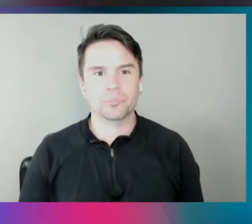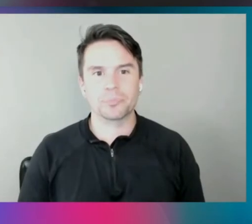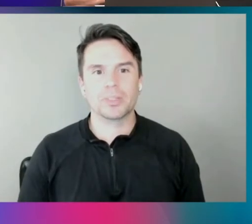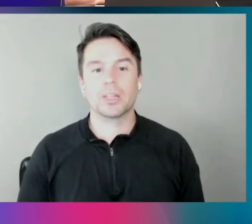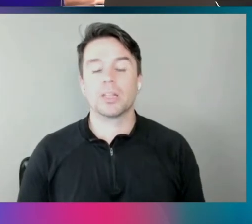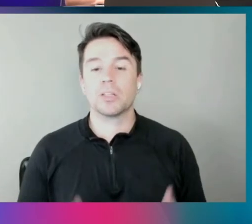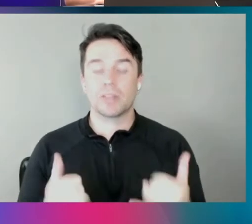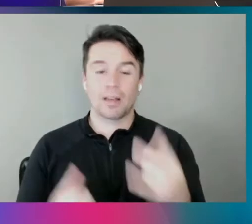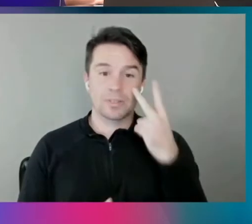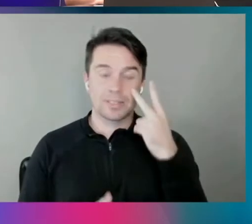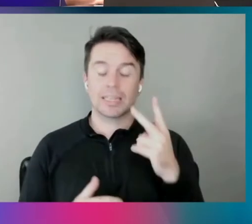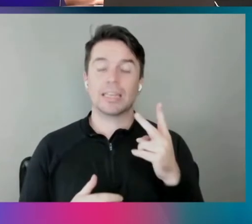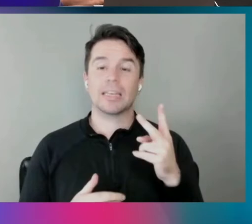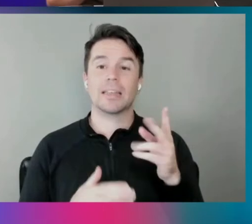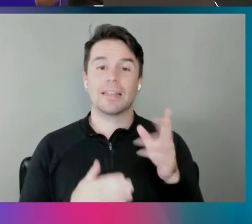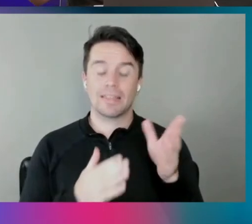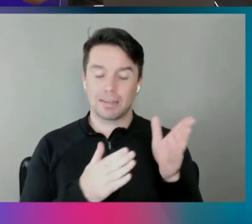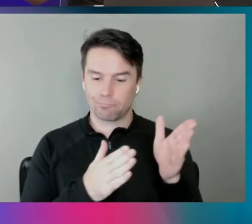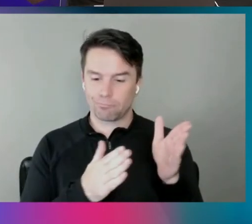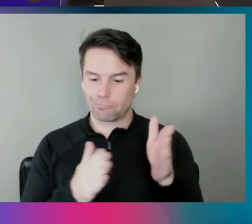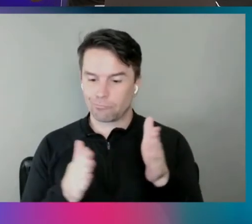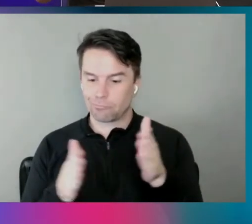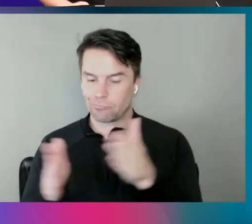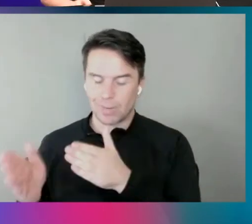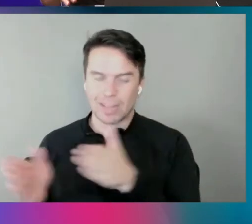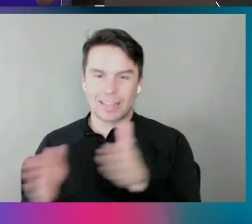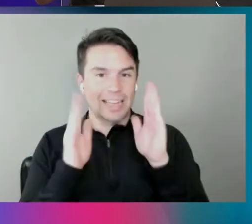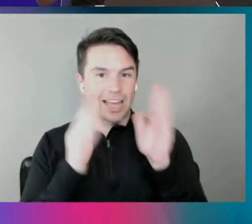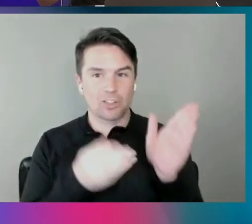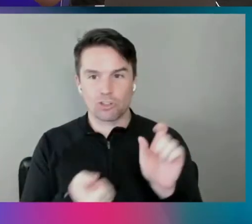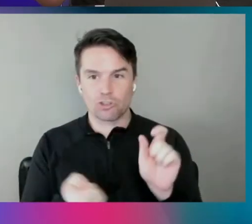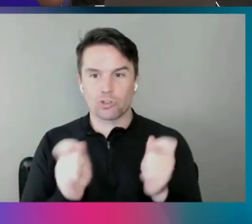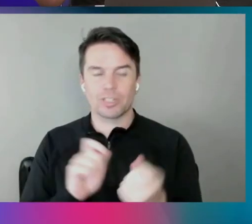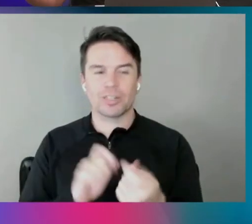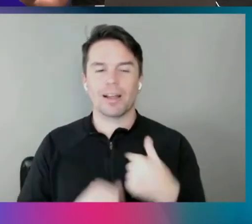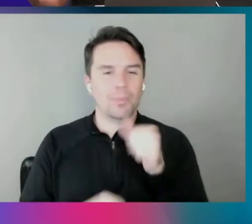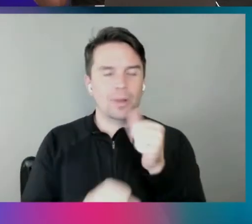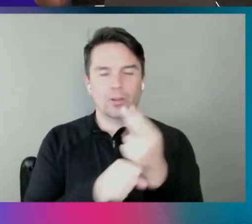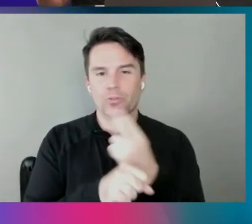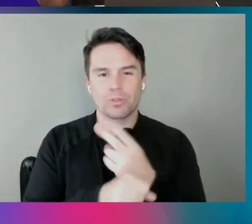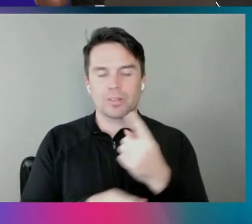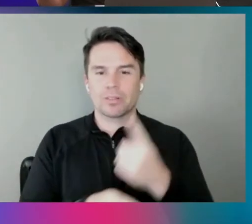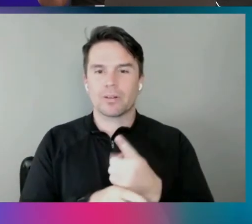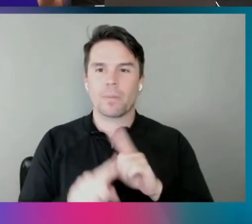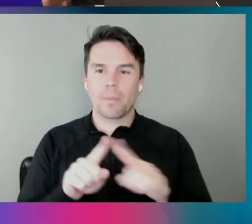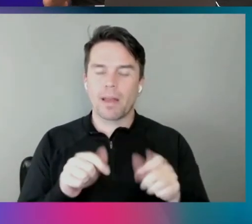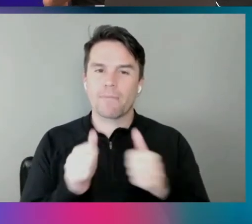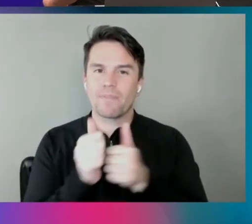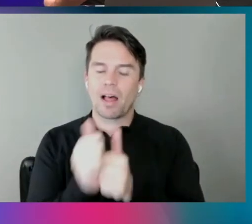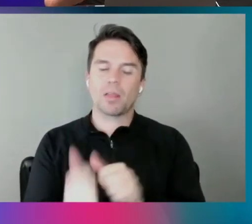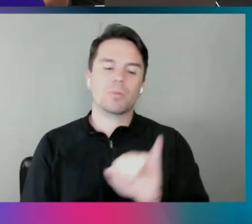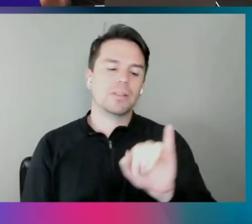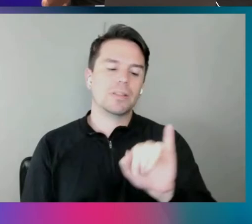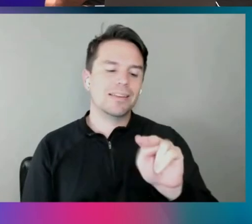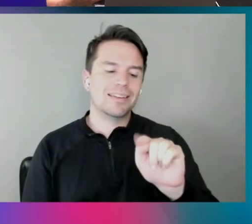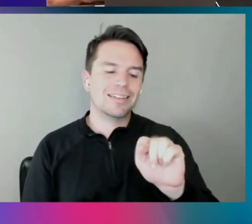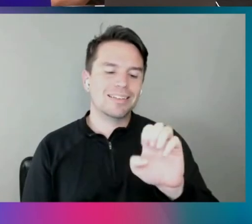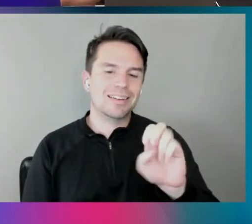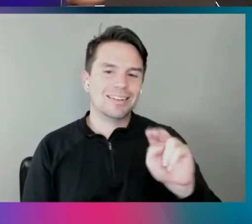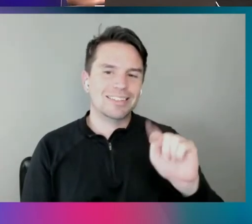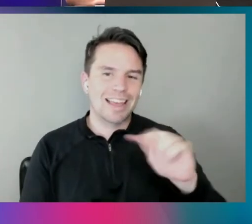I'm not using the attention-based architecture correctly, by the way. I'm following the intent of the user, which is a key component of